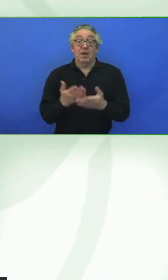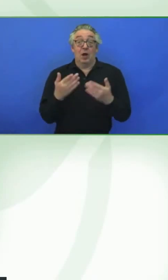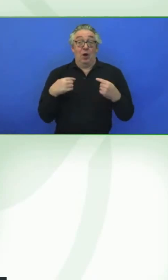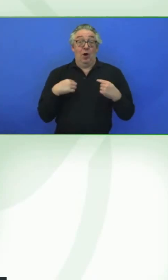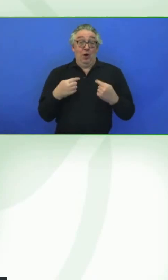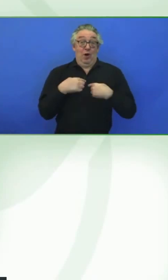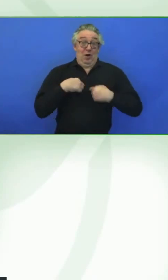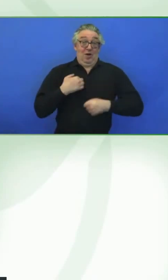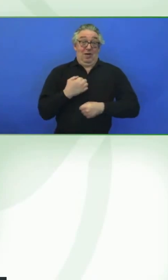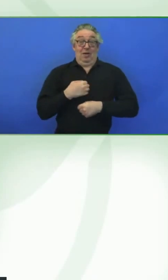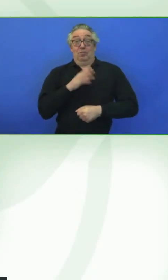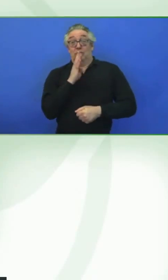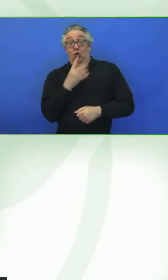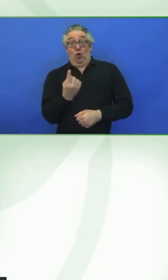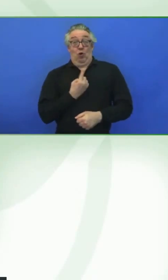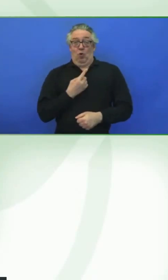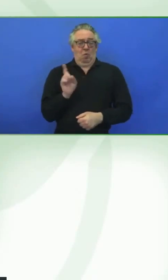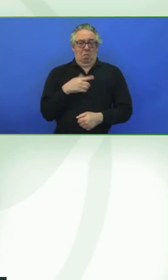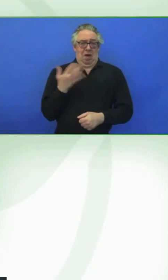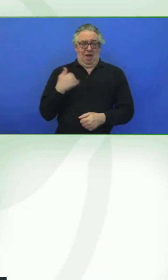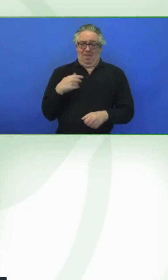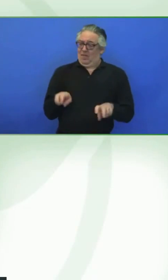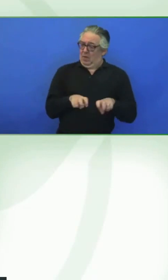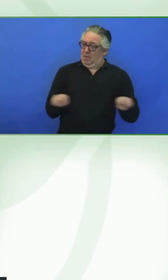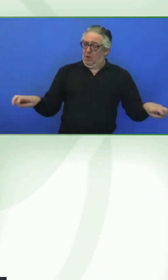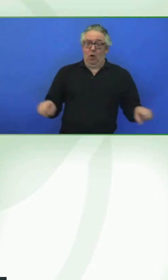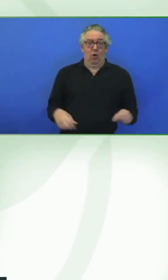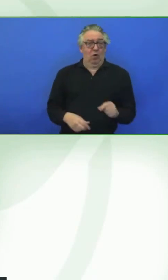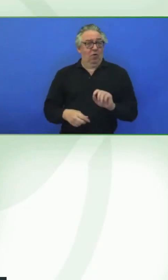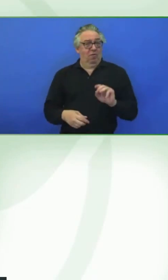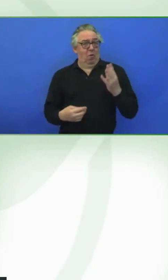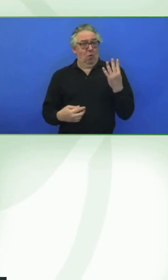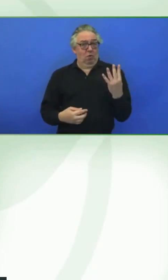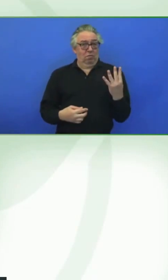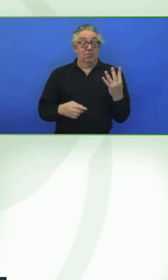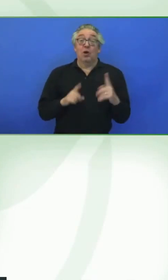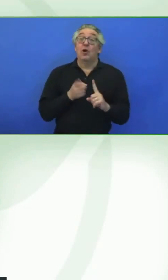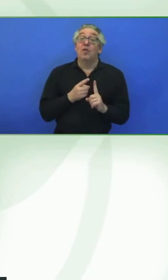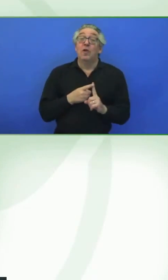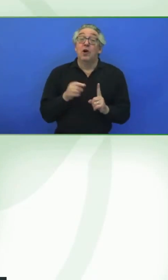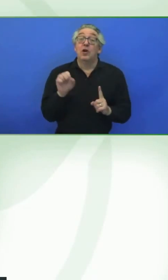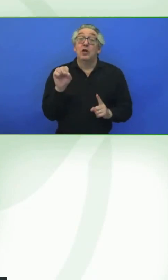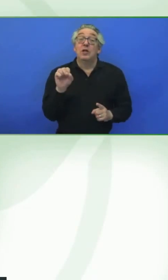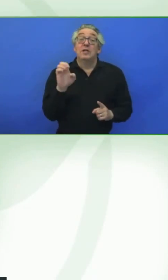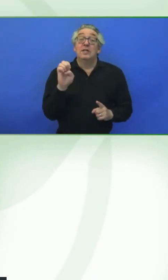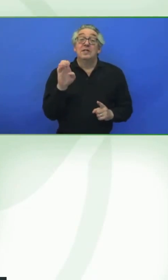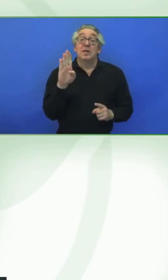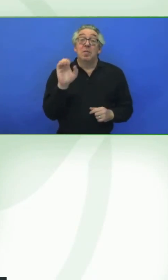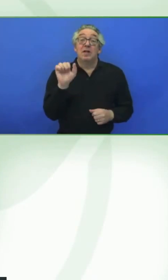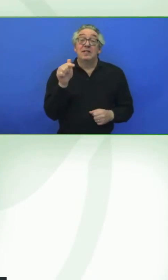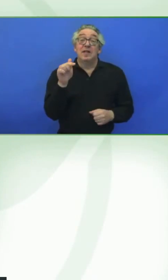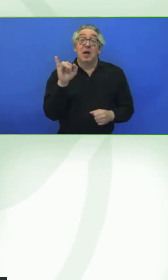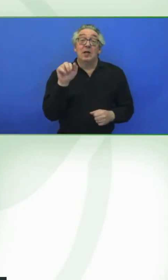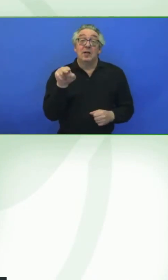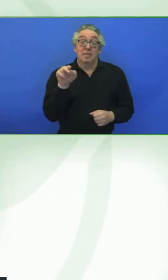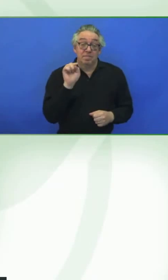And let's start with Sebastien. He has developed a dictionary in